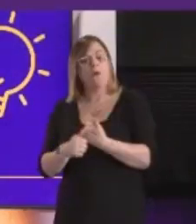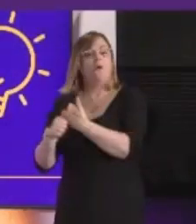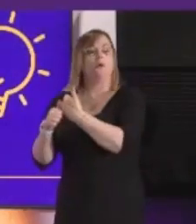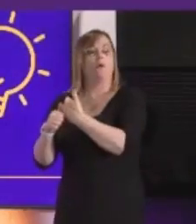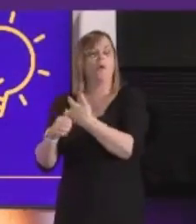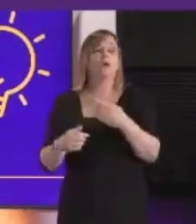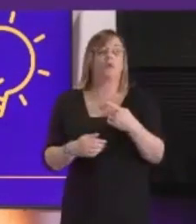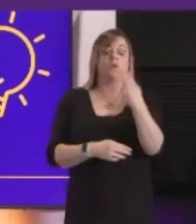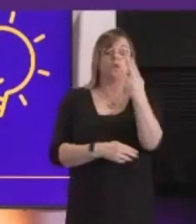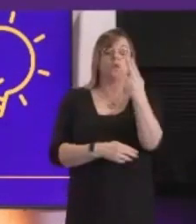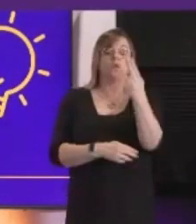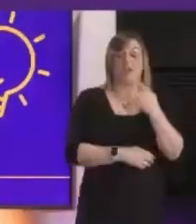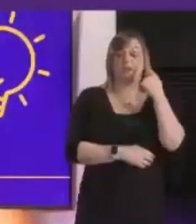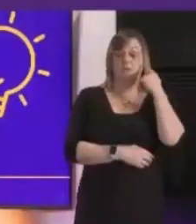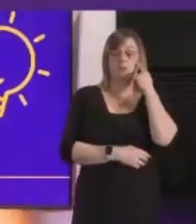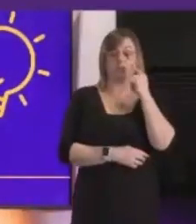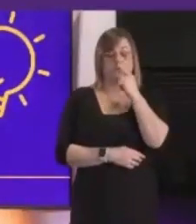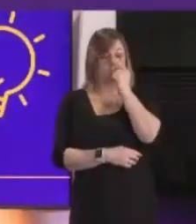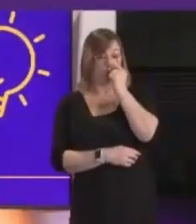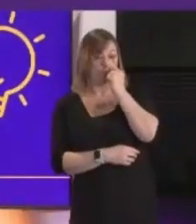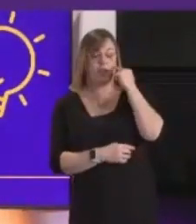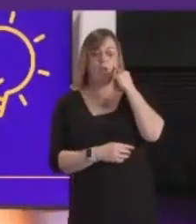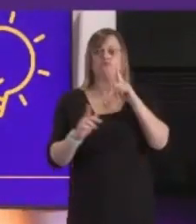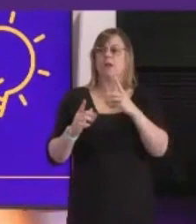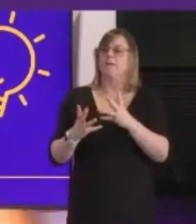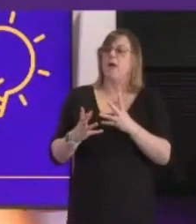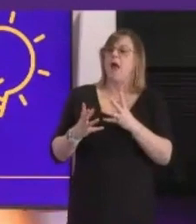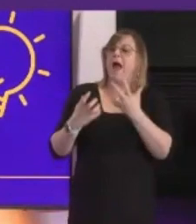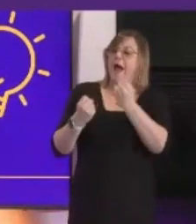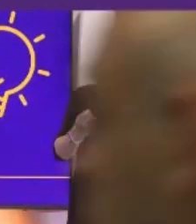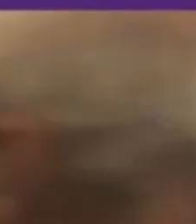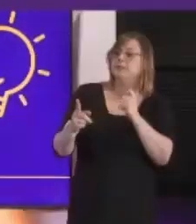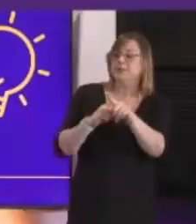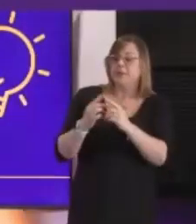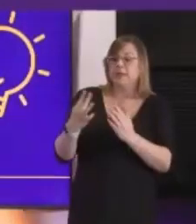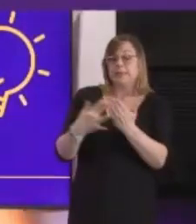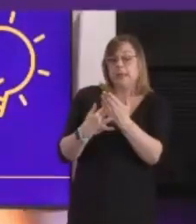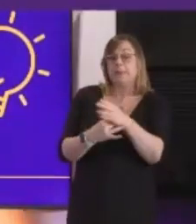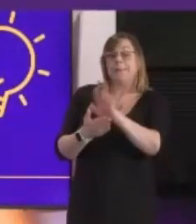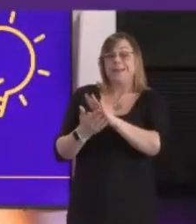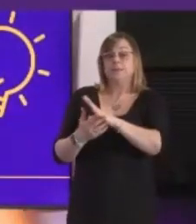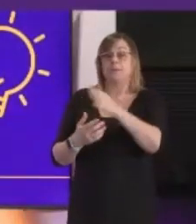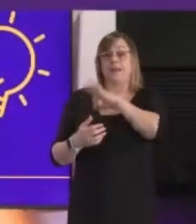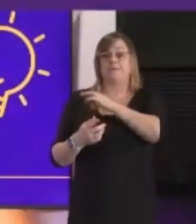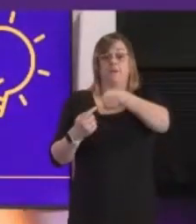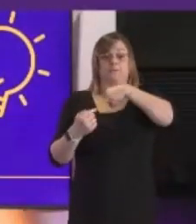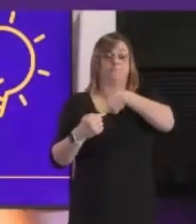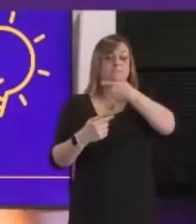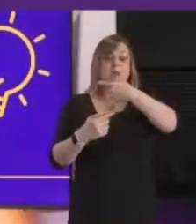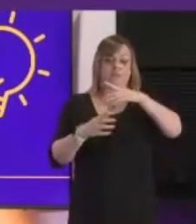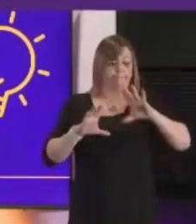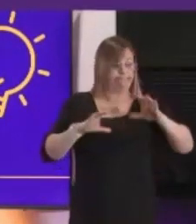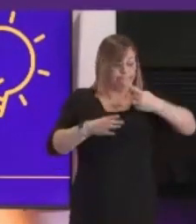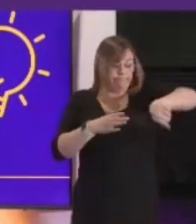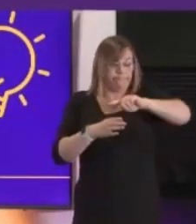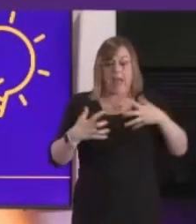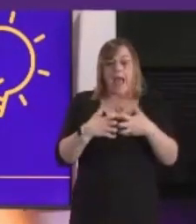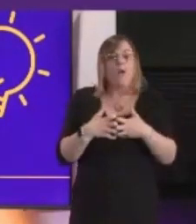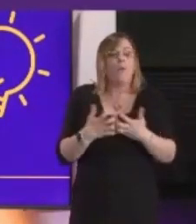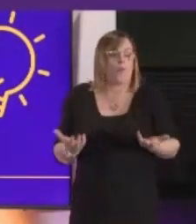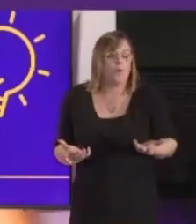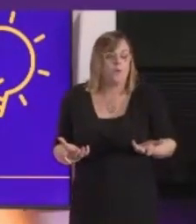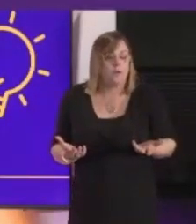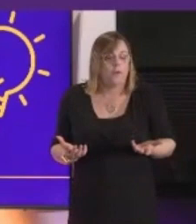going to be a trade-off by having some level of accessibility included here? But actually, some of the